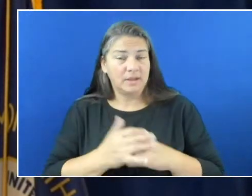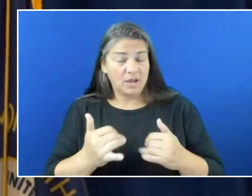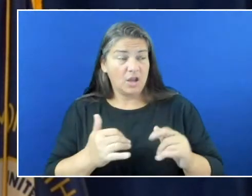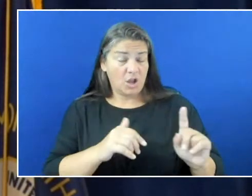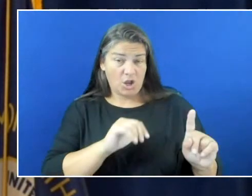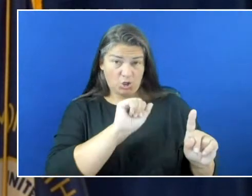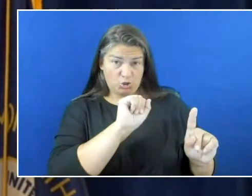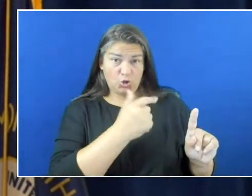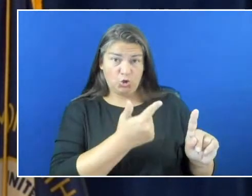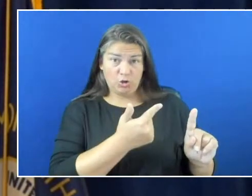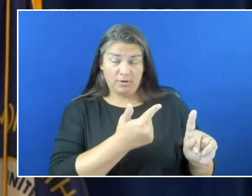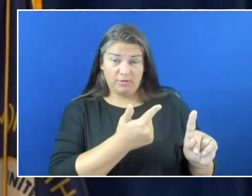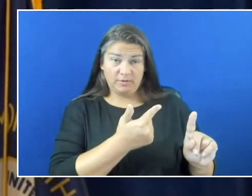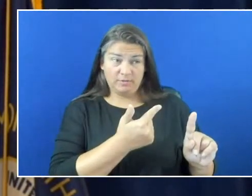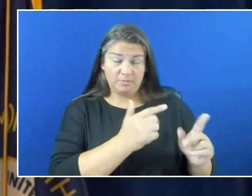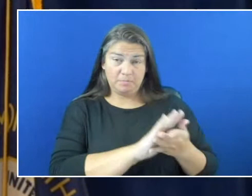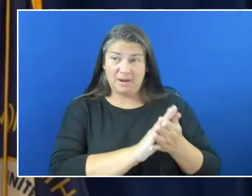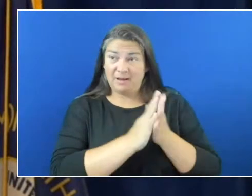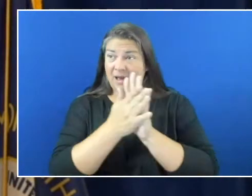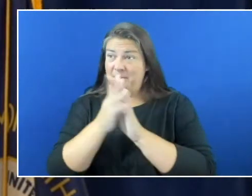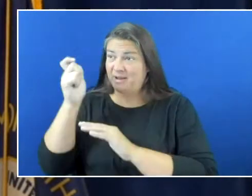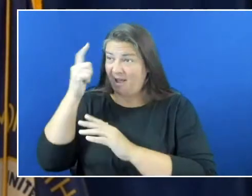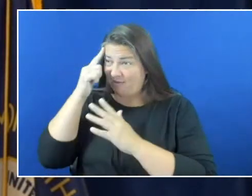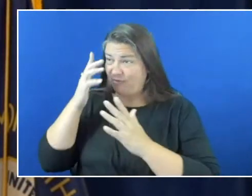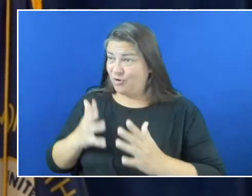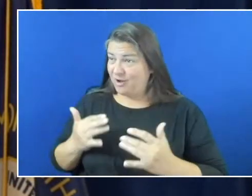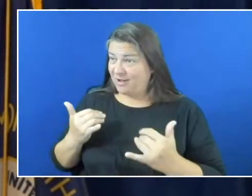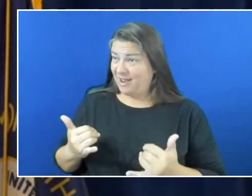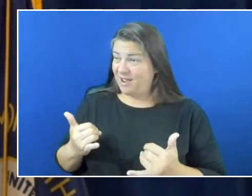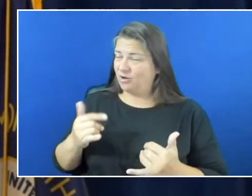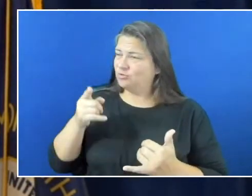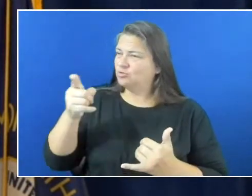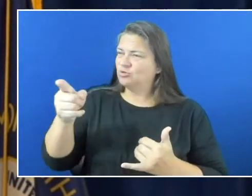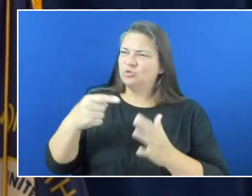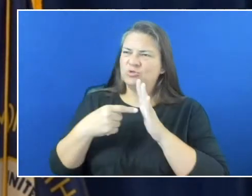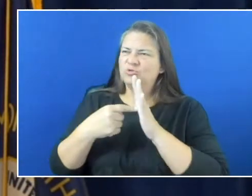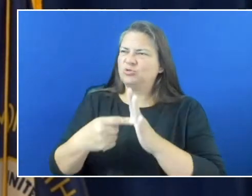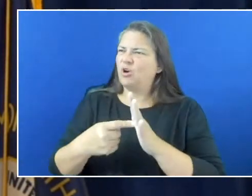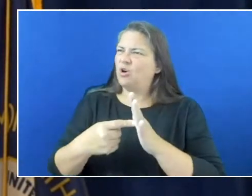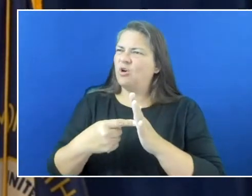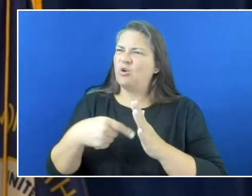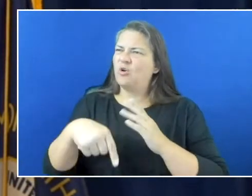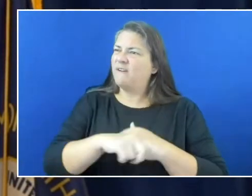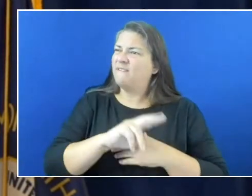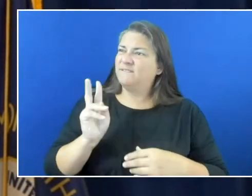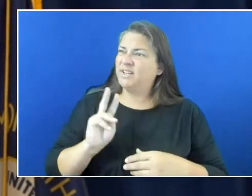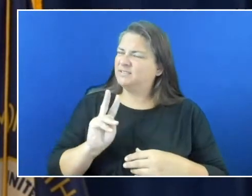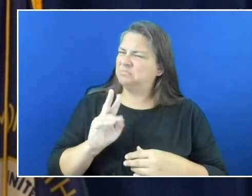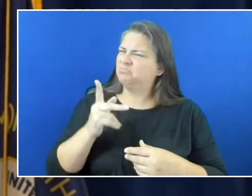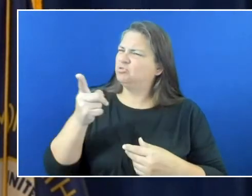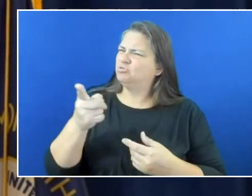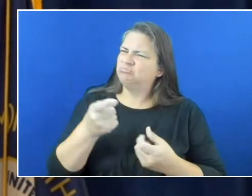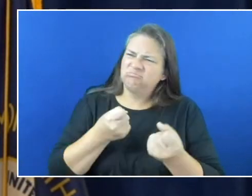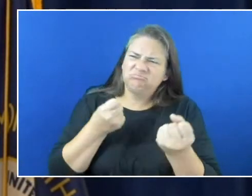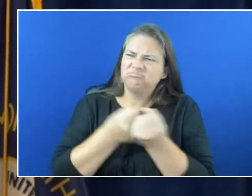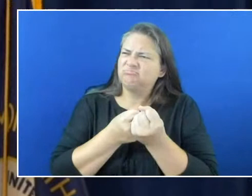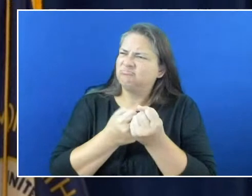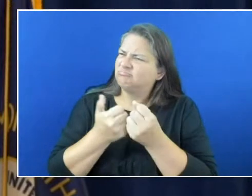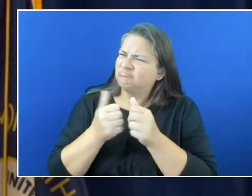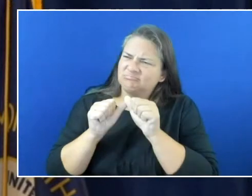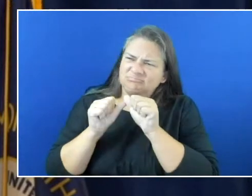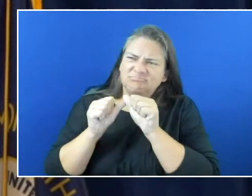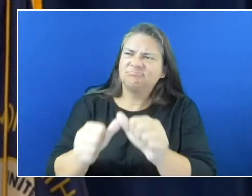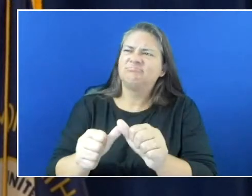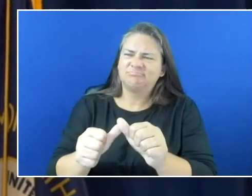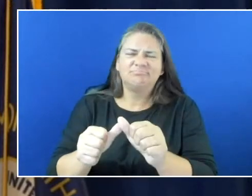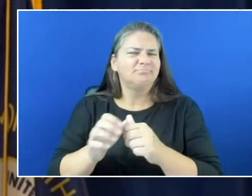Governor, you have displayed a steadfast commitment to the victims of this heinous crime. I'd like to thank everyone for being in